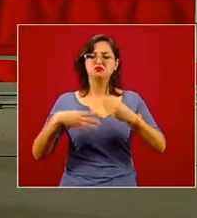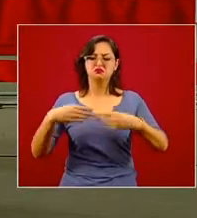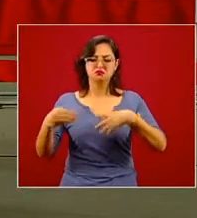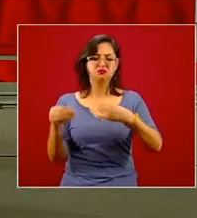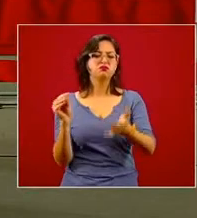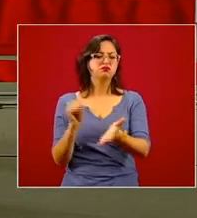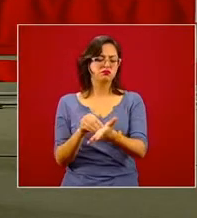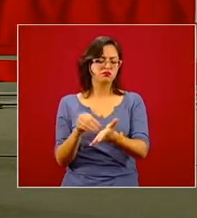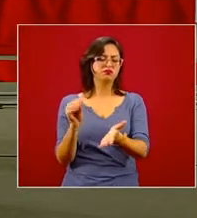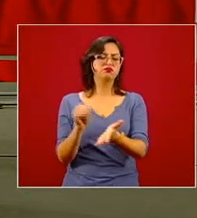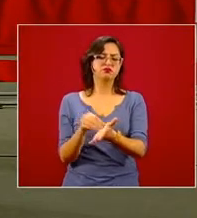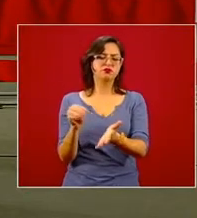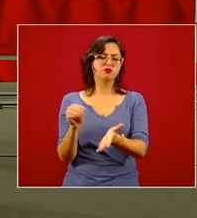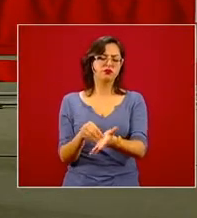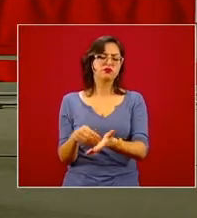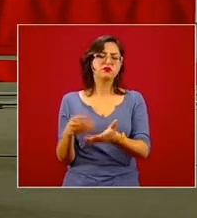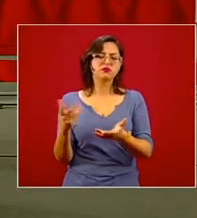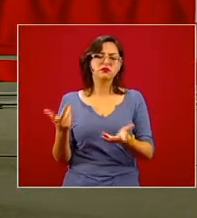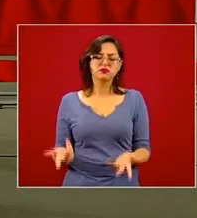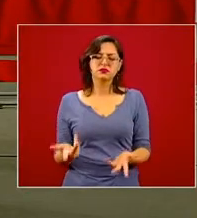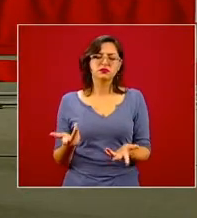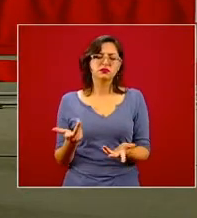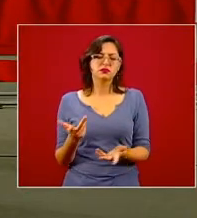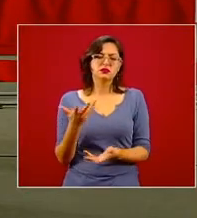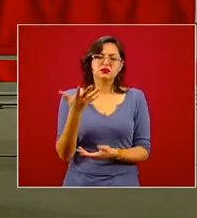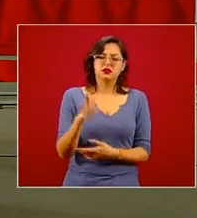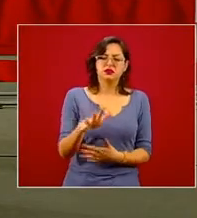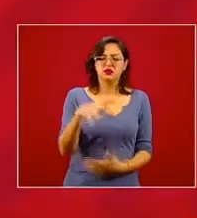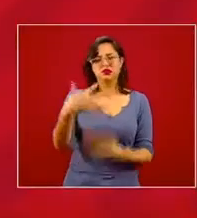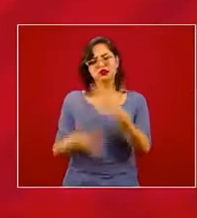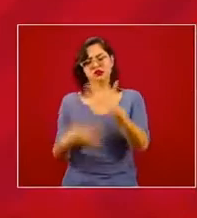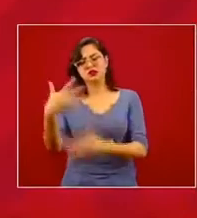That means that of February, March, and April, we still have